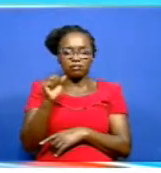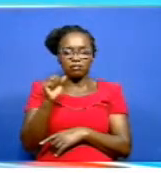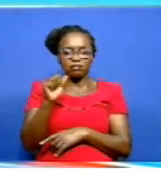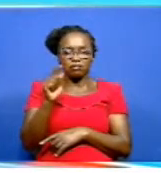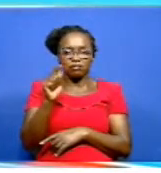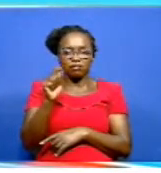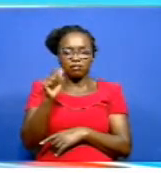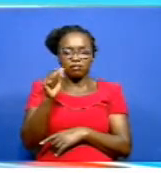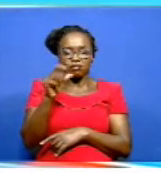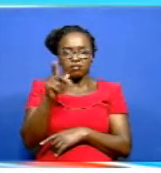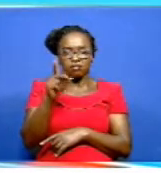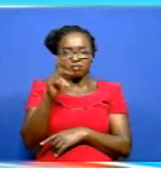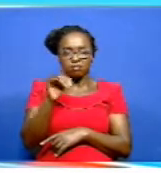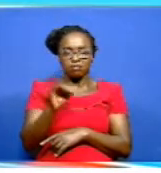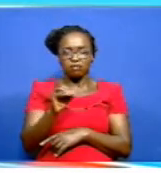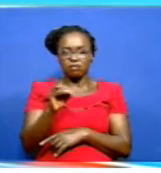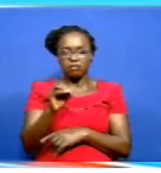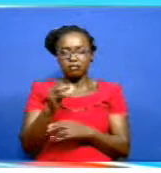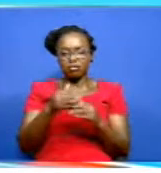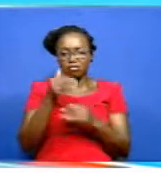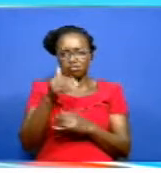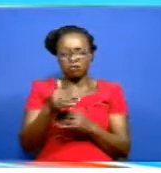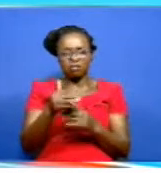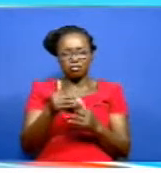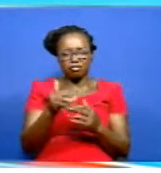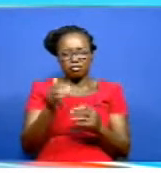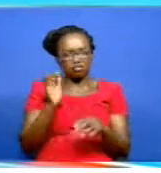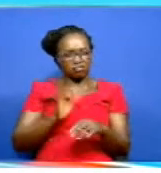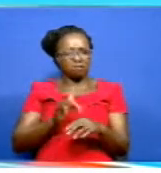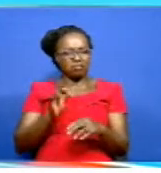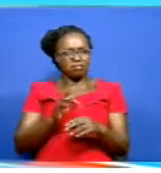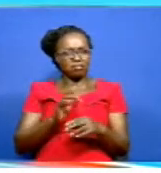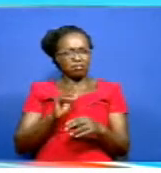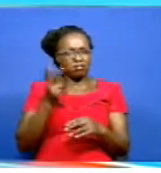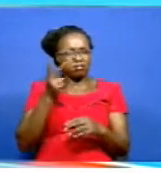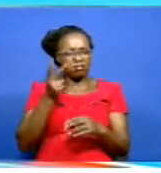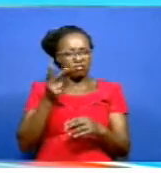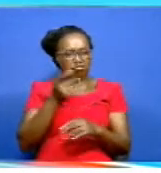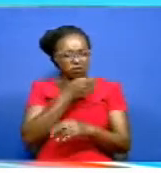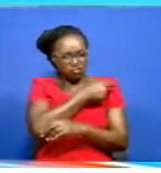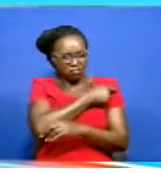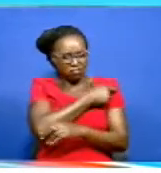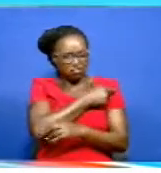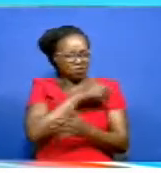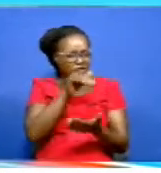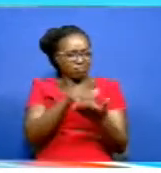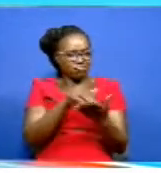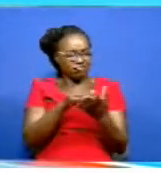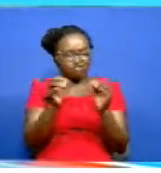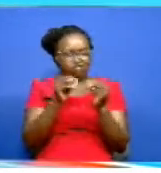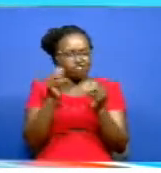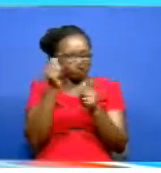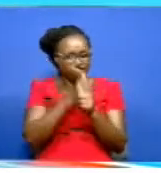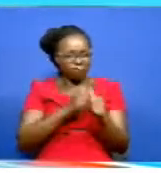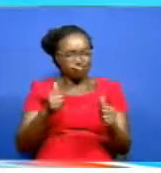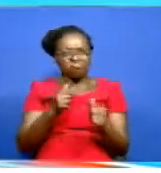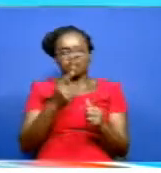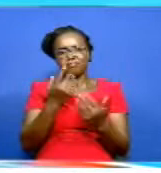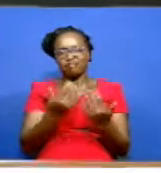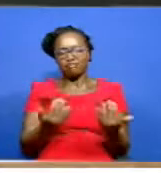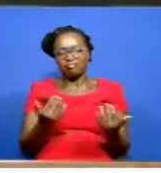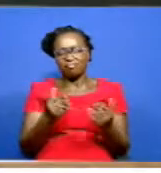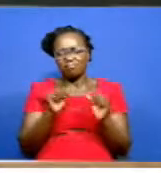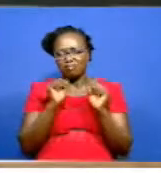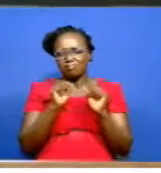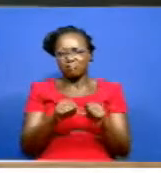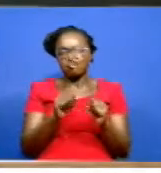first dose and after the side effects, he feels, no, I'm not going to get the second jab? And is it actually one of the things that would